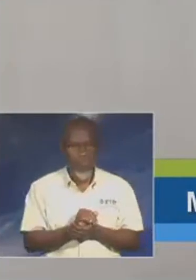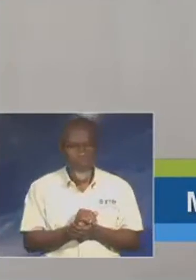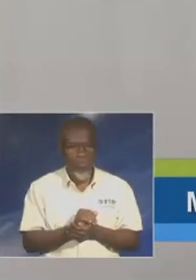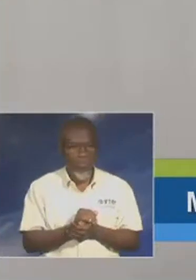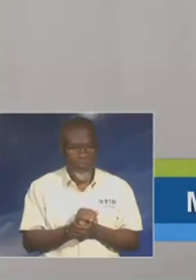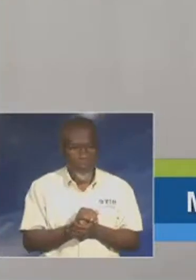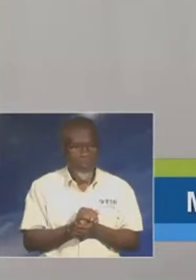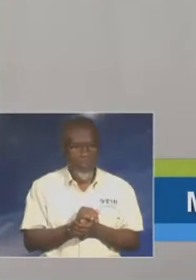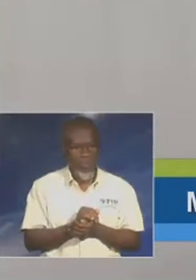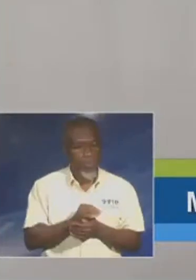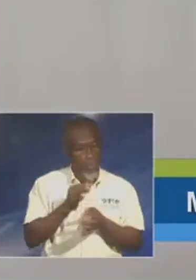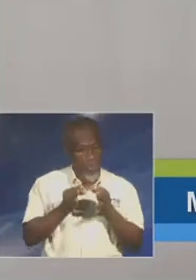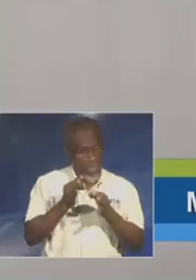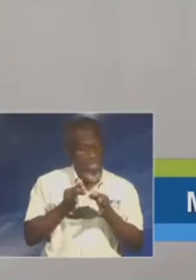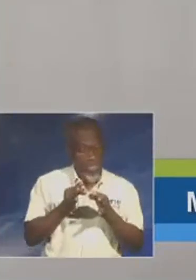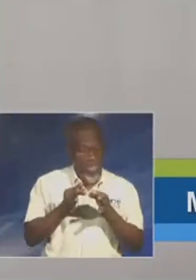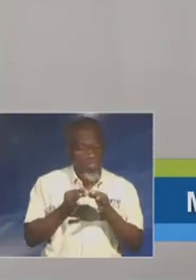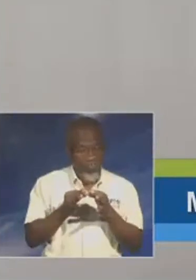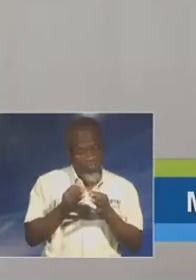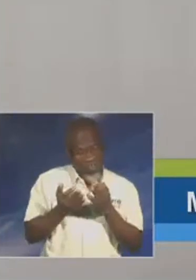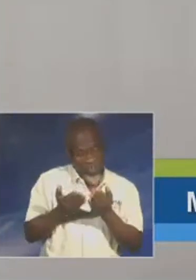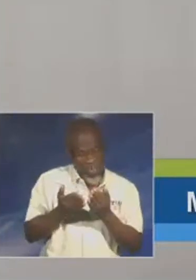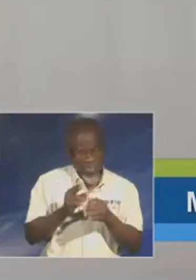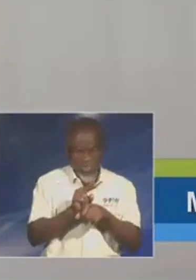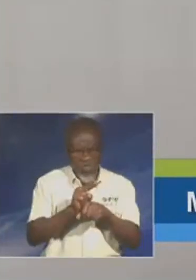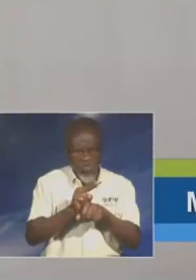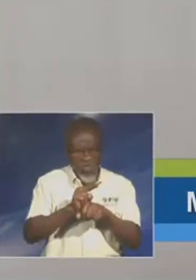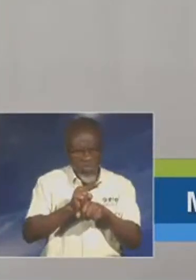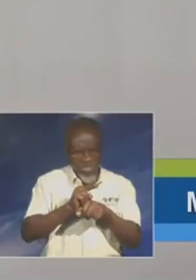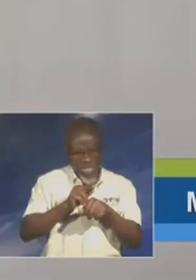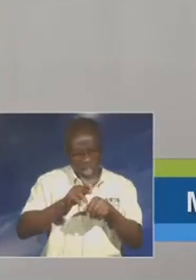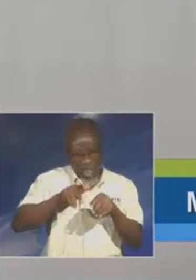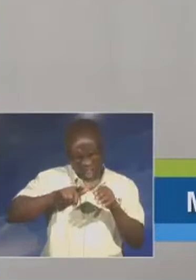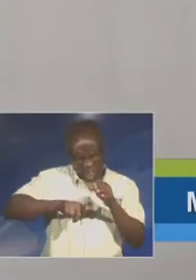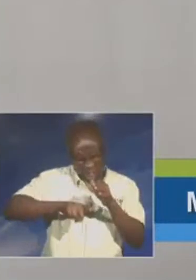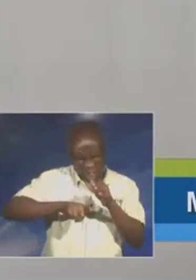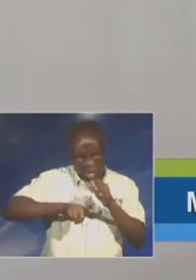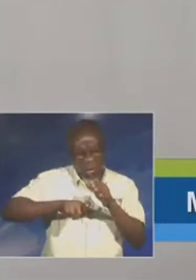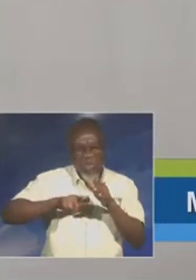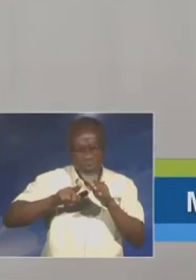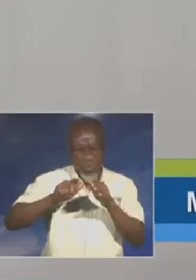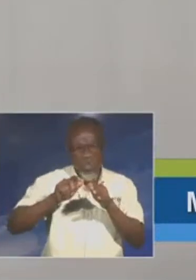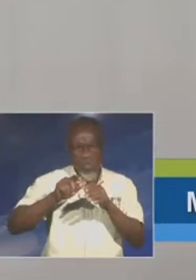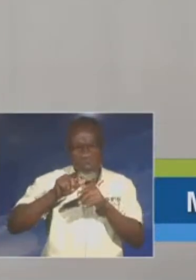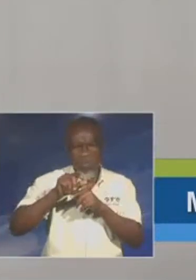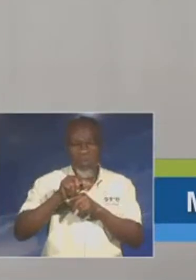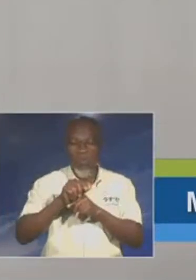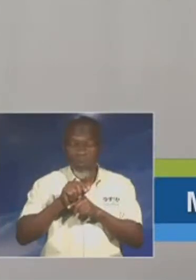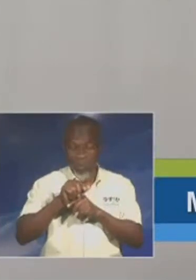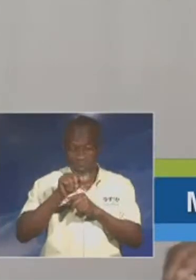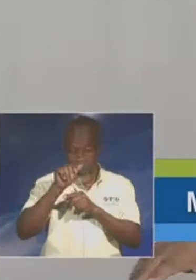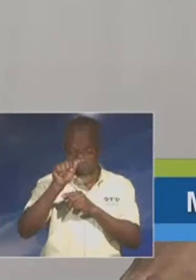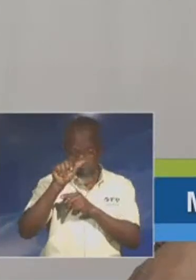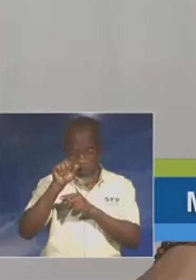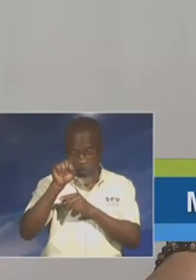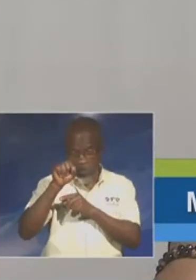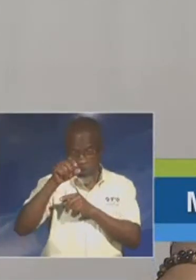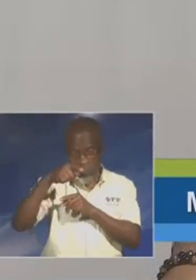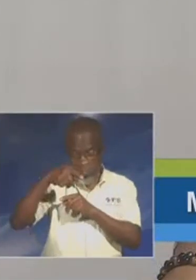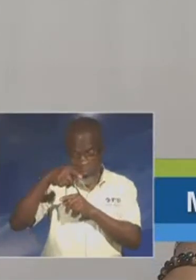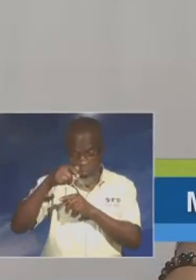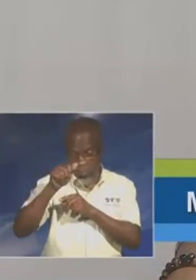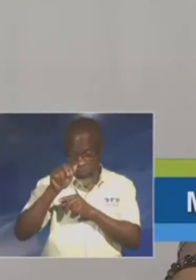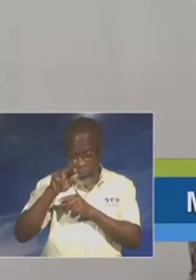aspirin, continue with that just to prevent the clots. And as I said, the main thing is monitoring, checking with